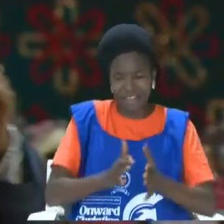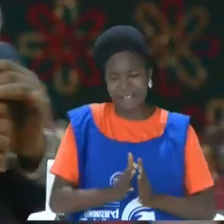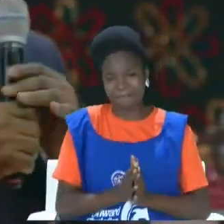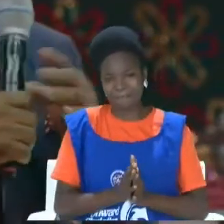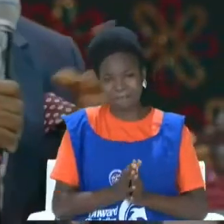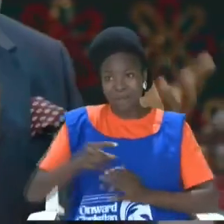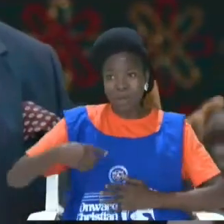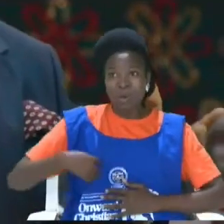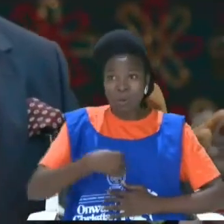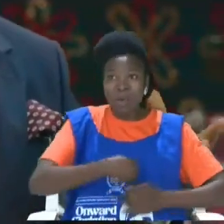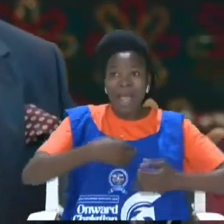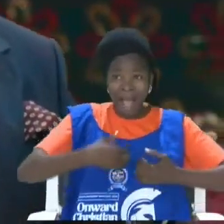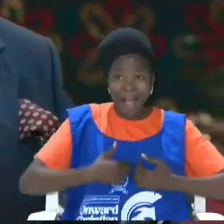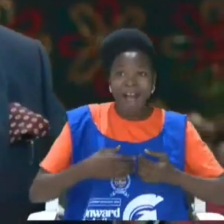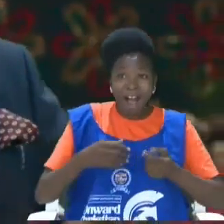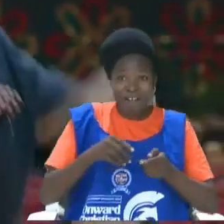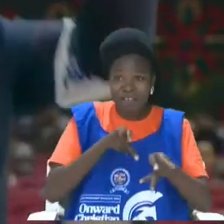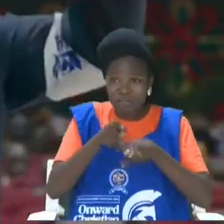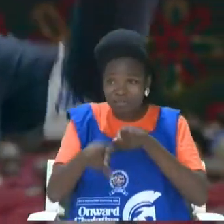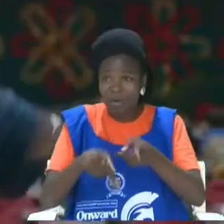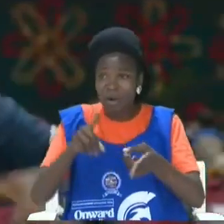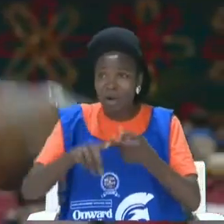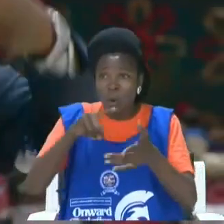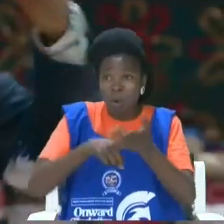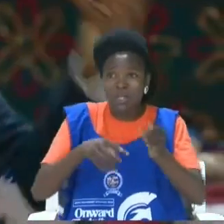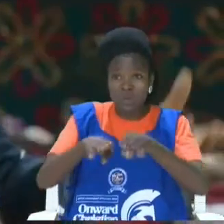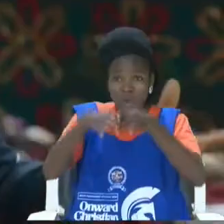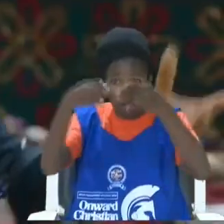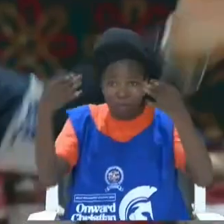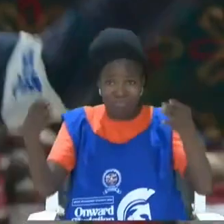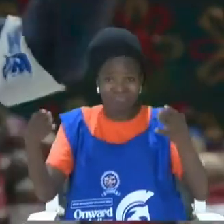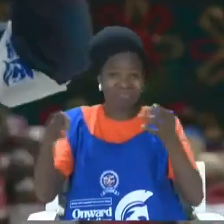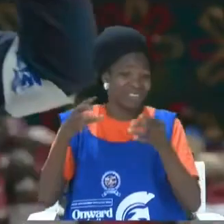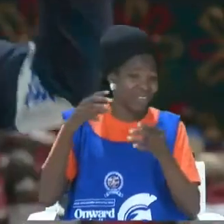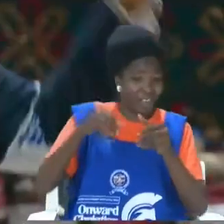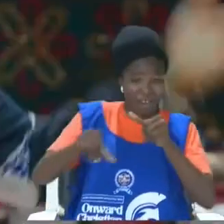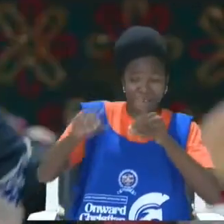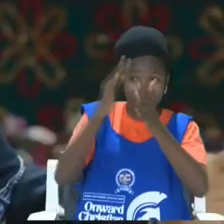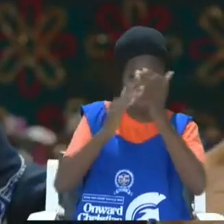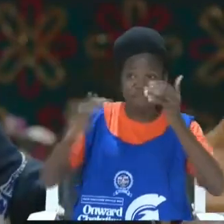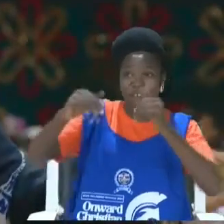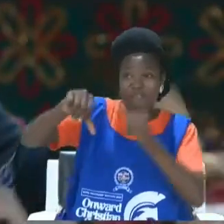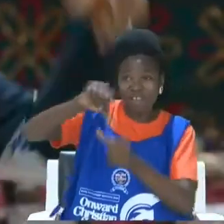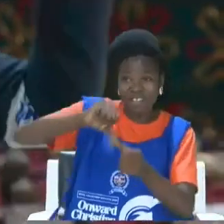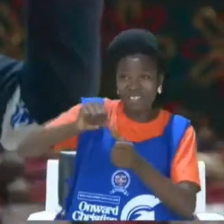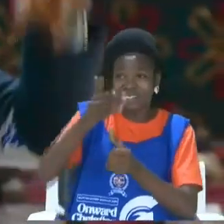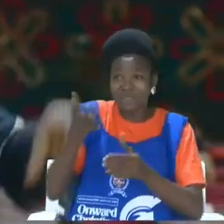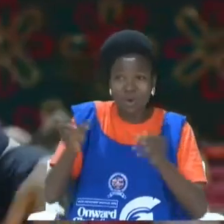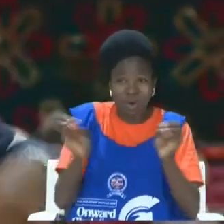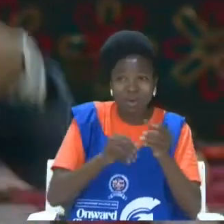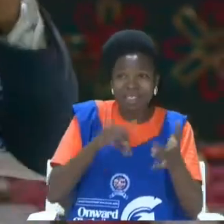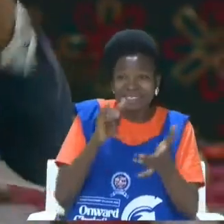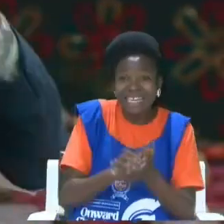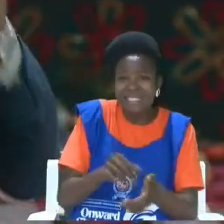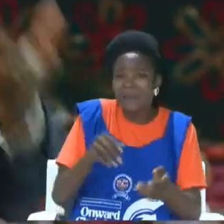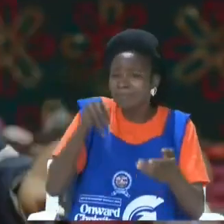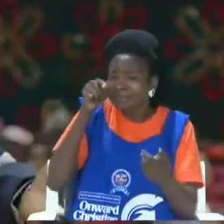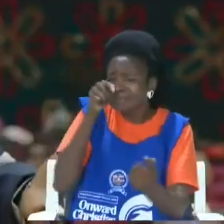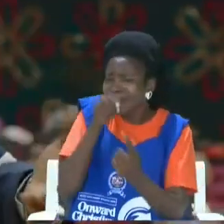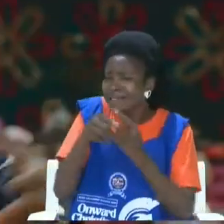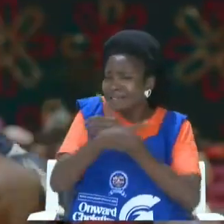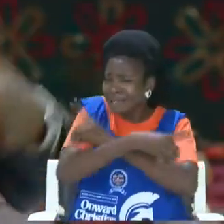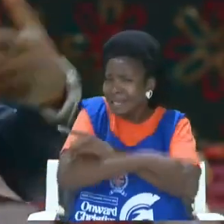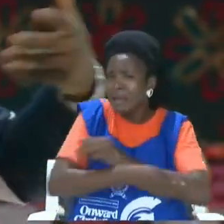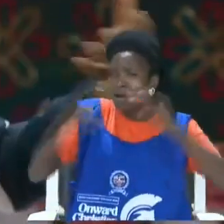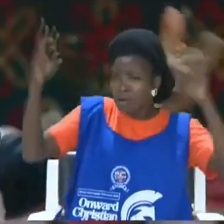were having what we used to call open heaven fellowship. There was no roof, and that particular day it was